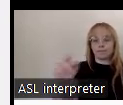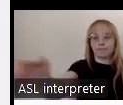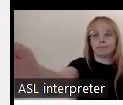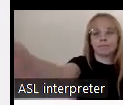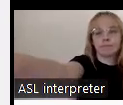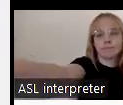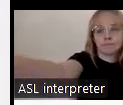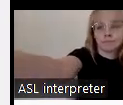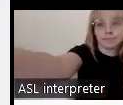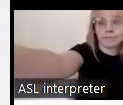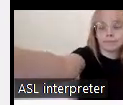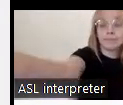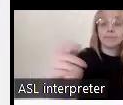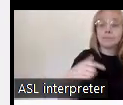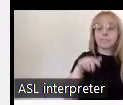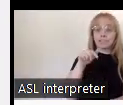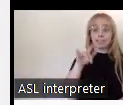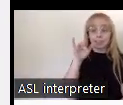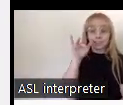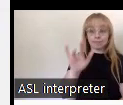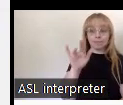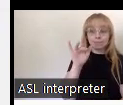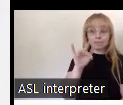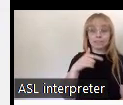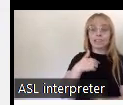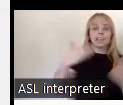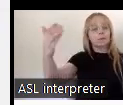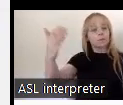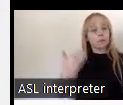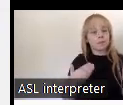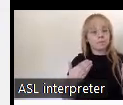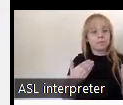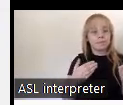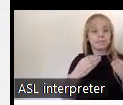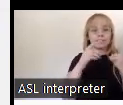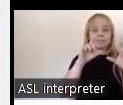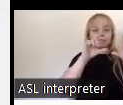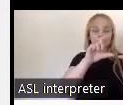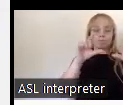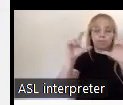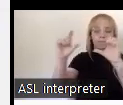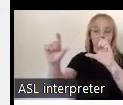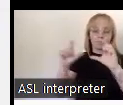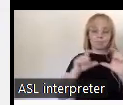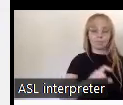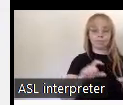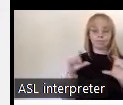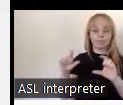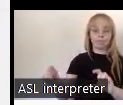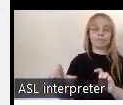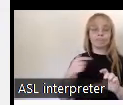I then get a welcome to my vault. And I see 4 tiles here with the options of where I might be able to